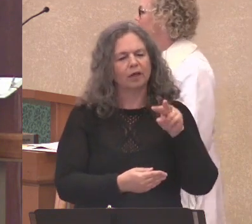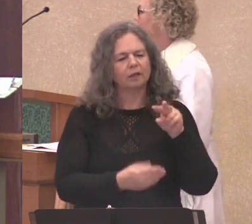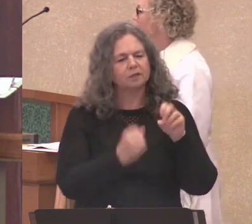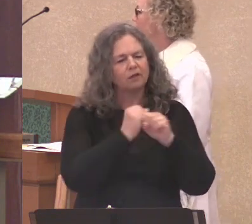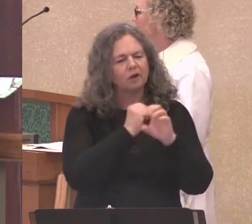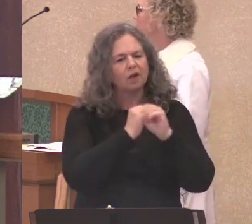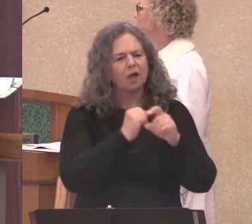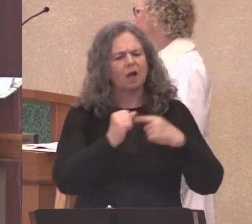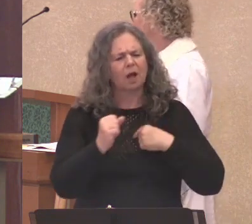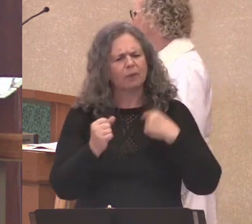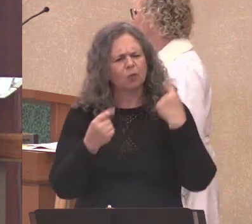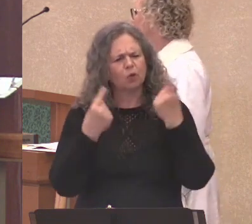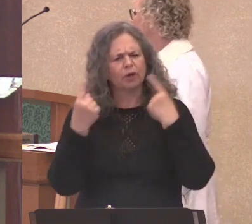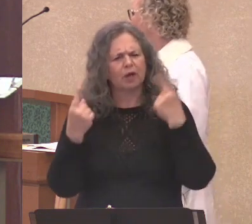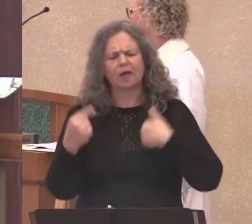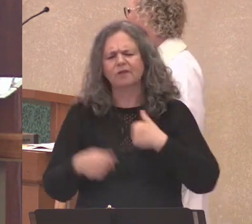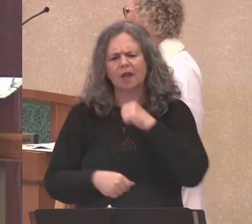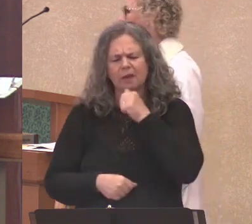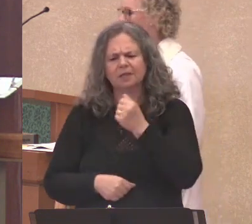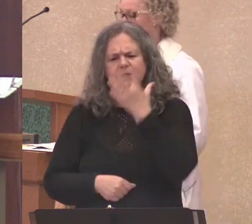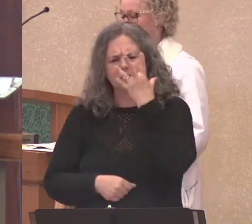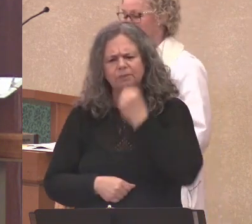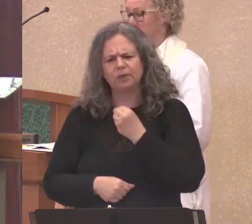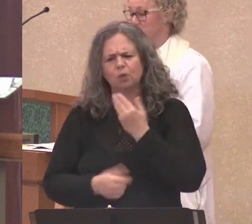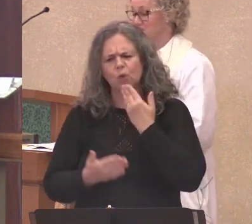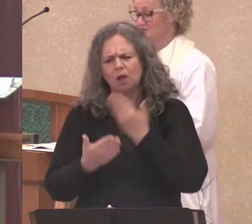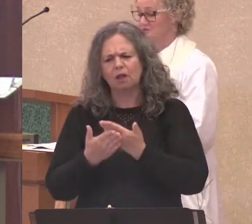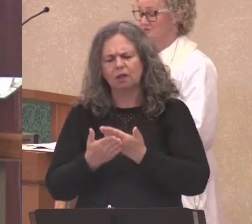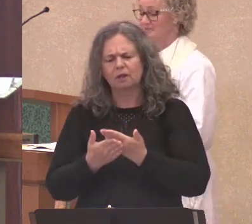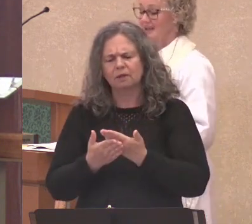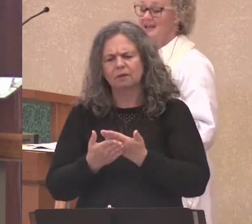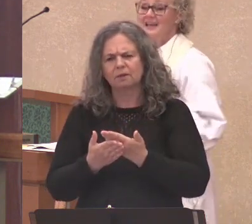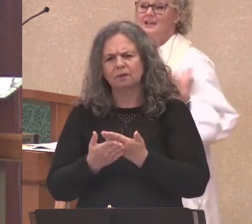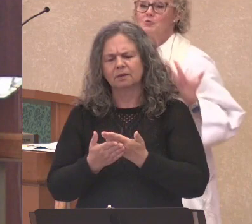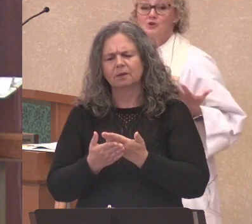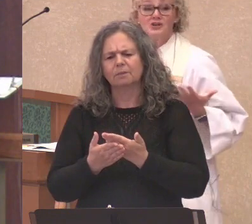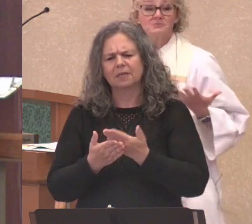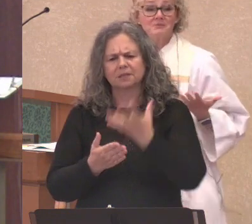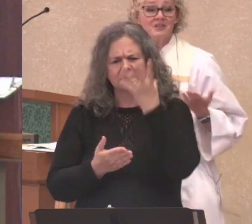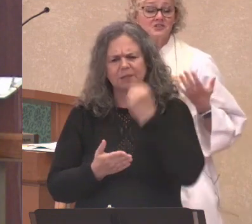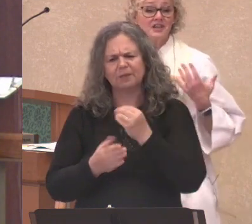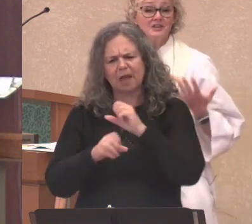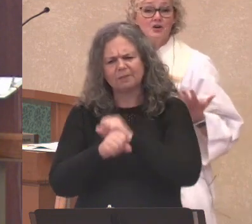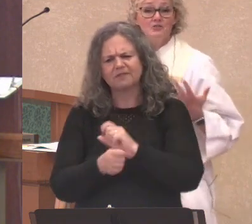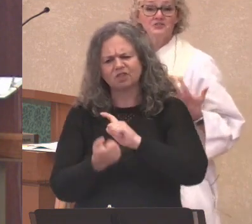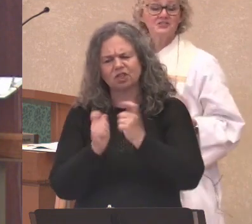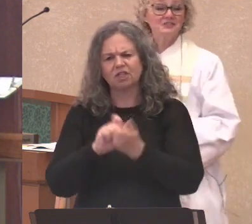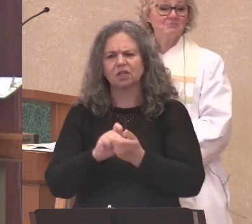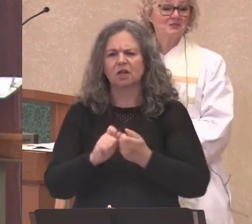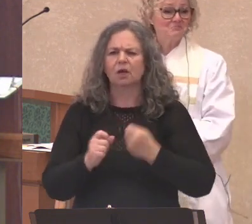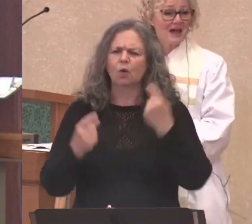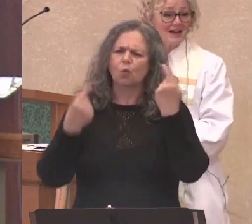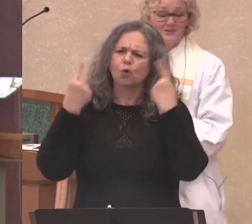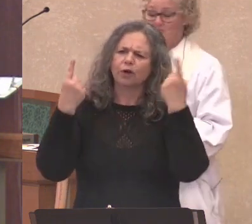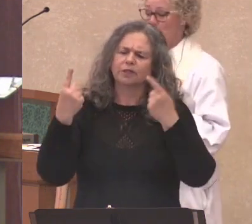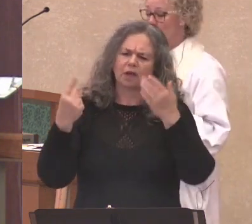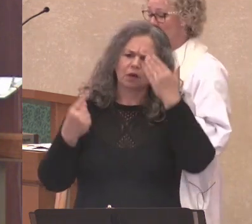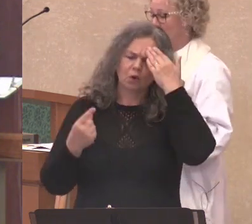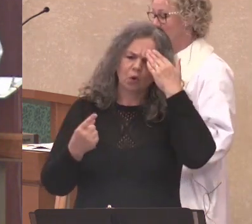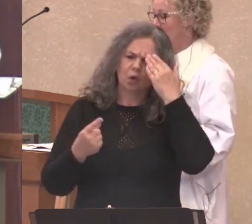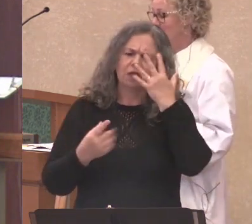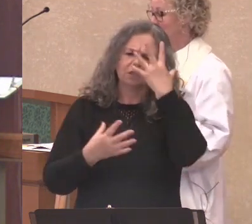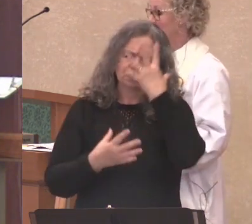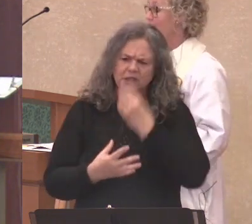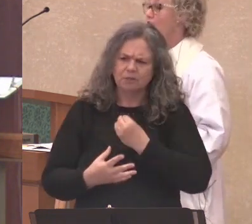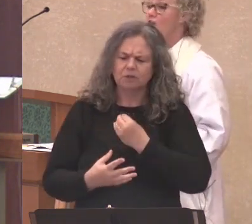worried that I haven't been sleeping as well as I used to. And it worries me because I know that sleep impacts so